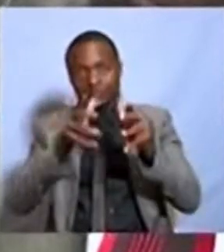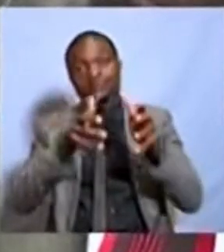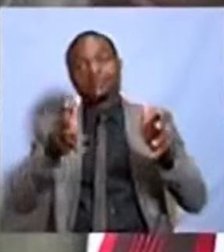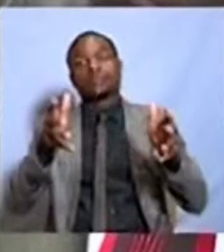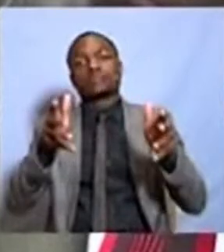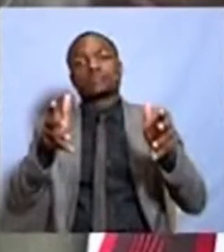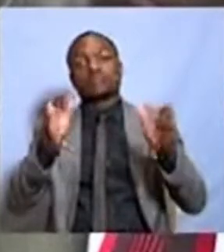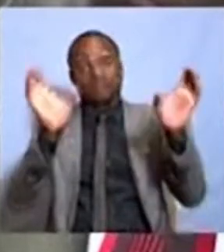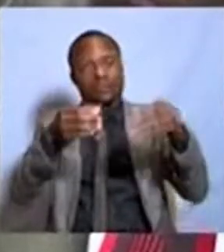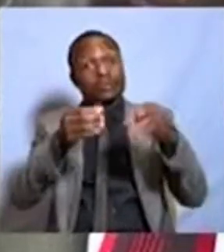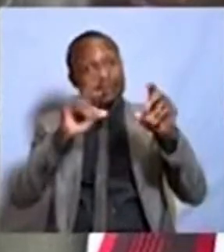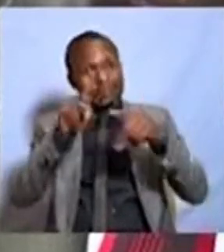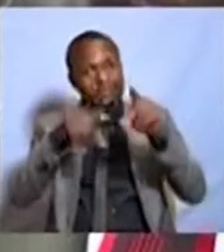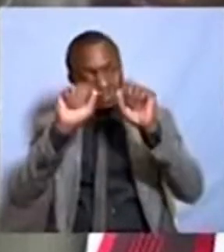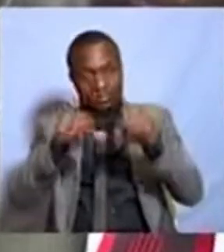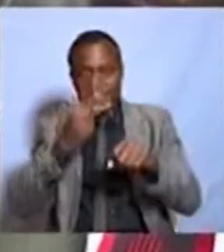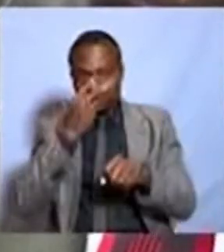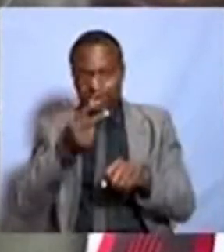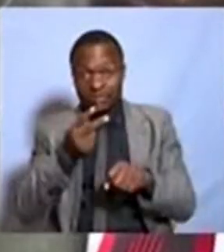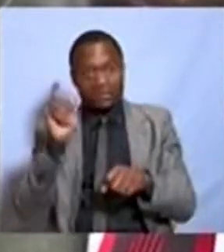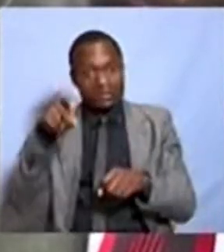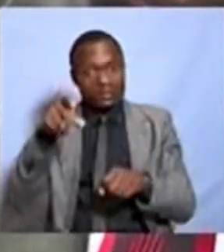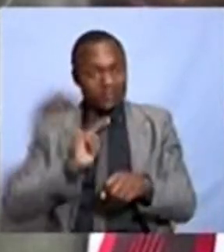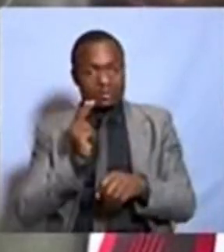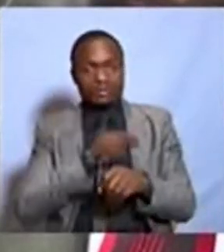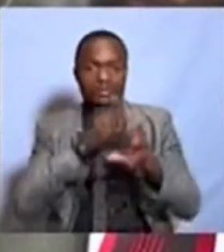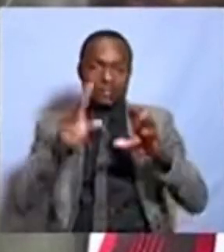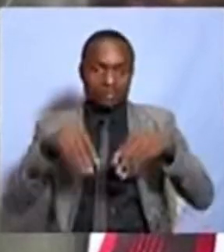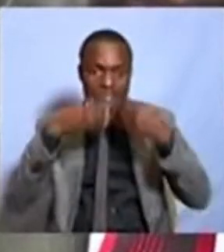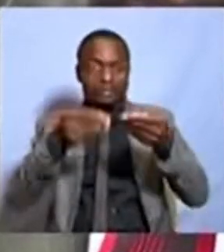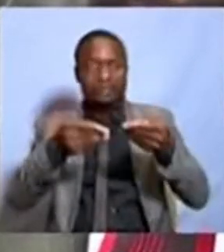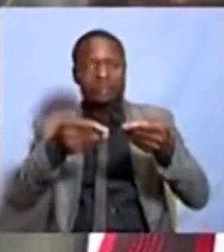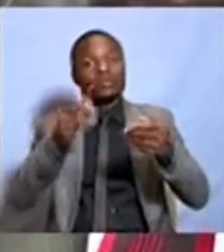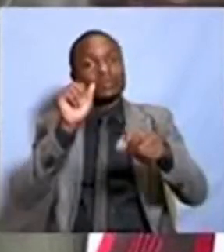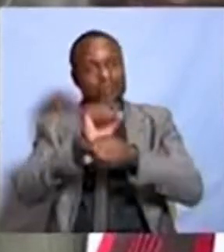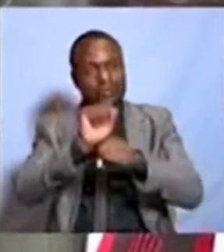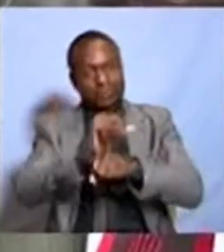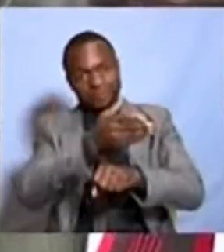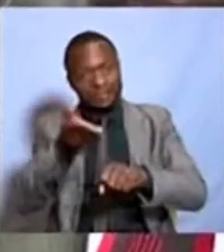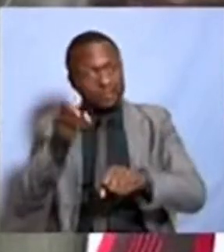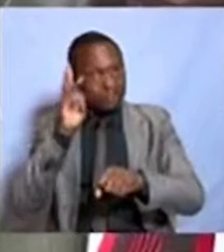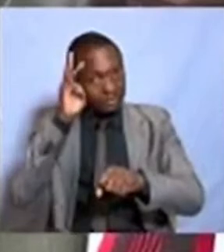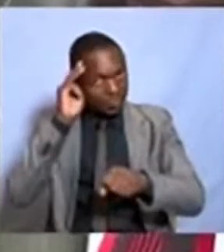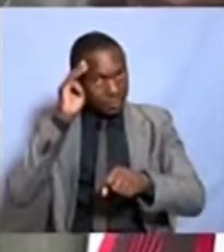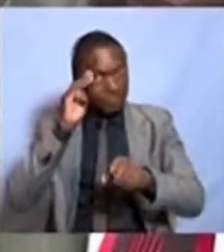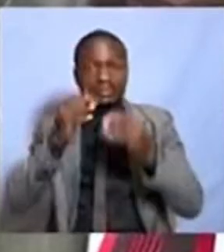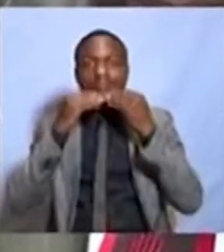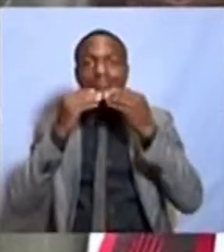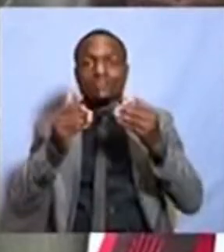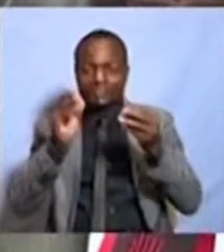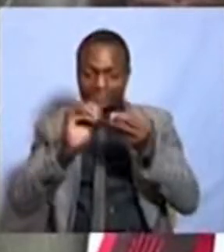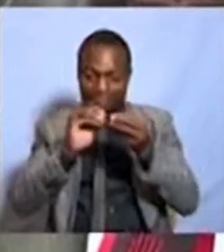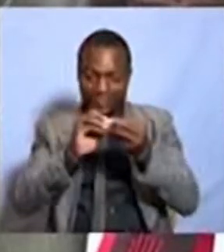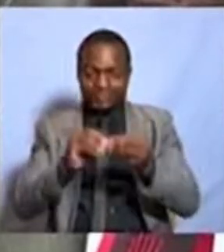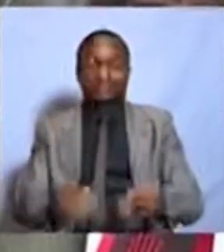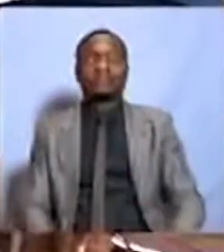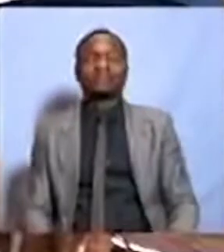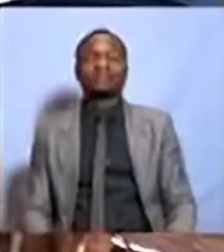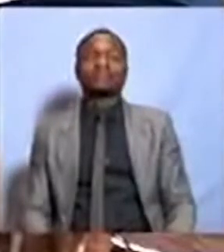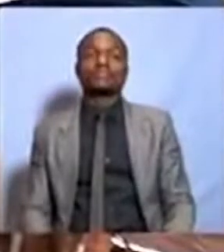so that people can see the need for us to provide oversight on these ministries. I just thought I should bring that up. Thank you very much.